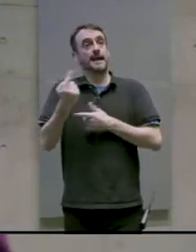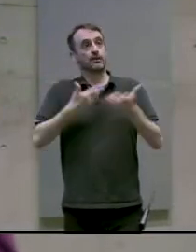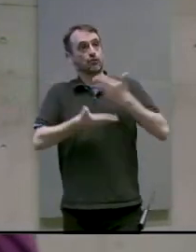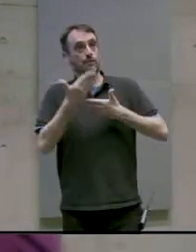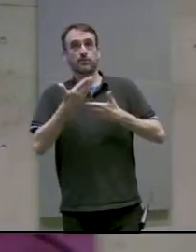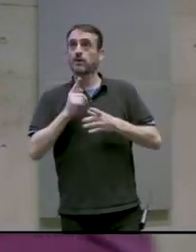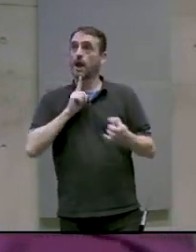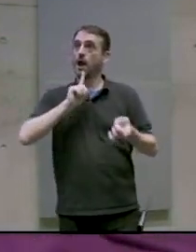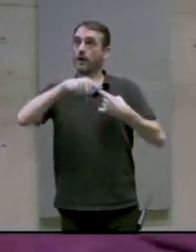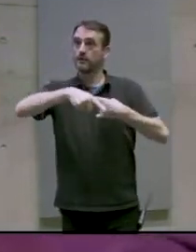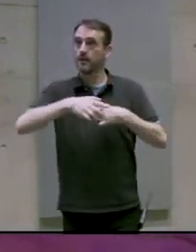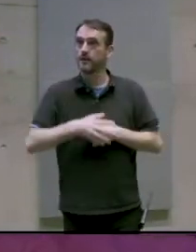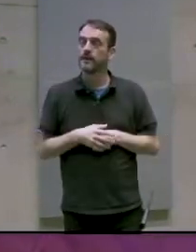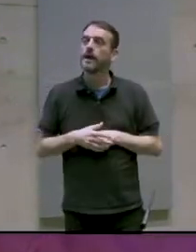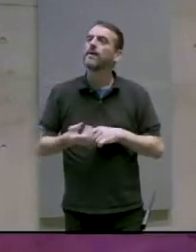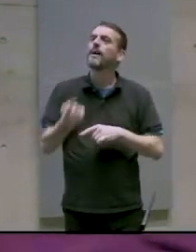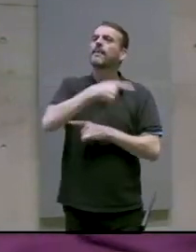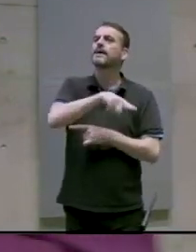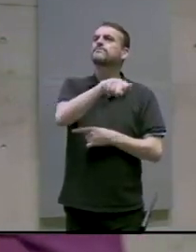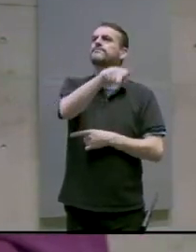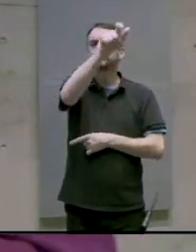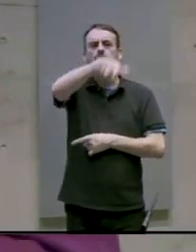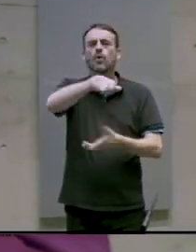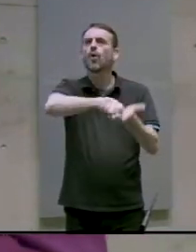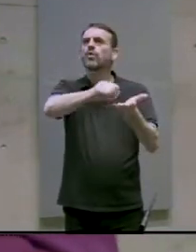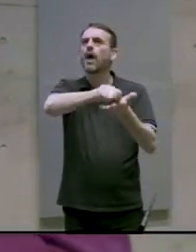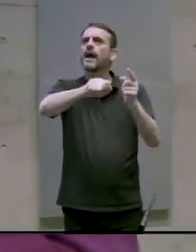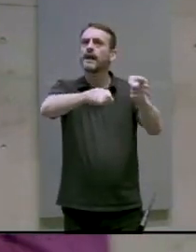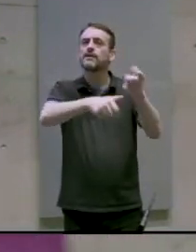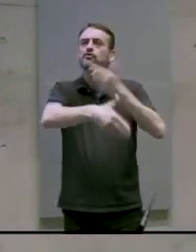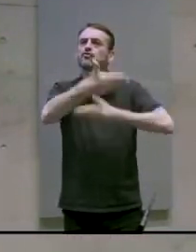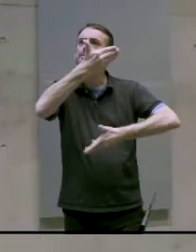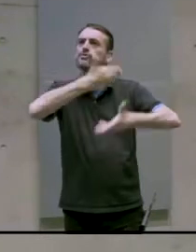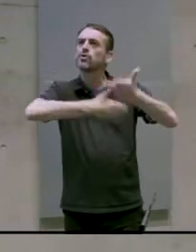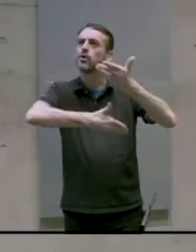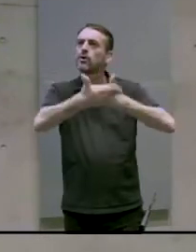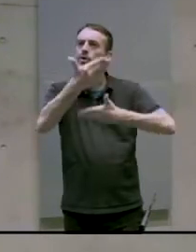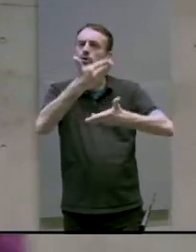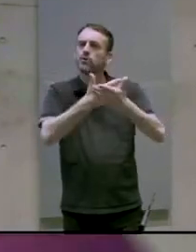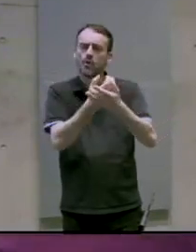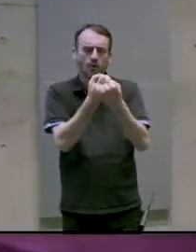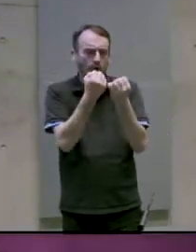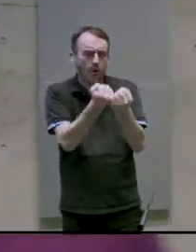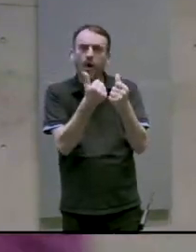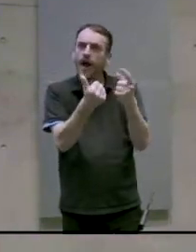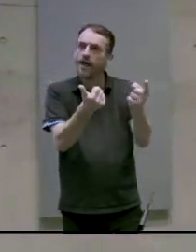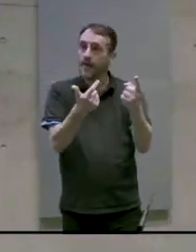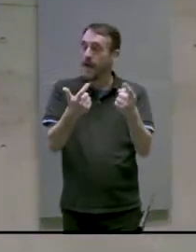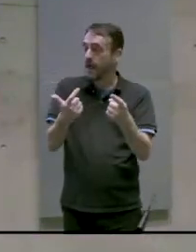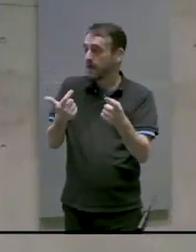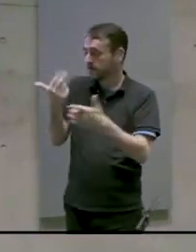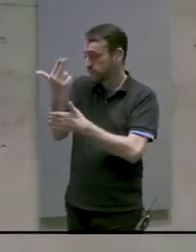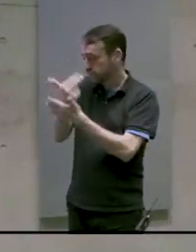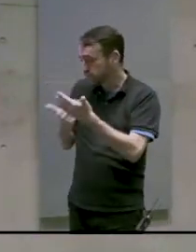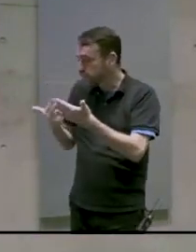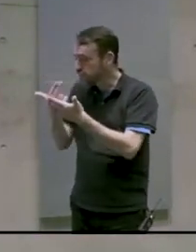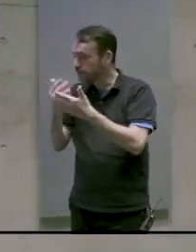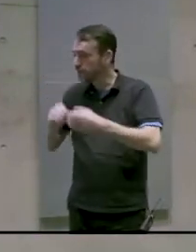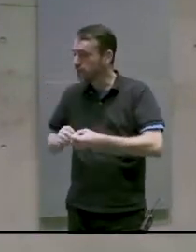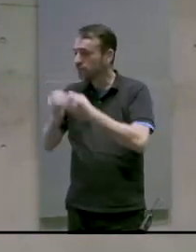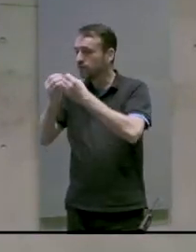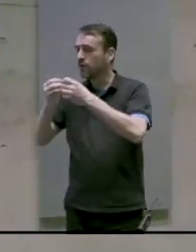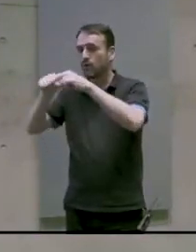because the author, when he was writing it, did all the descriptions so the artist could go and draw the rooms. And we were like, oh, we got all the descriptions, and they're quite nice.